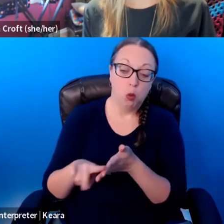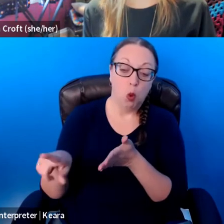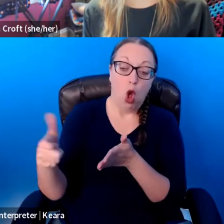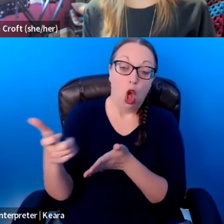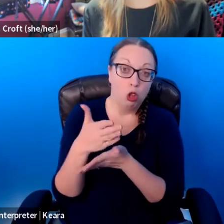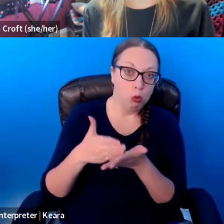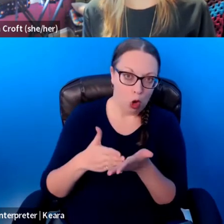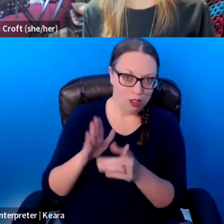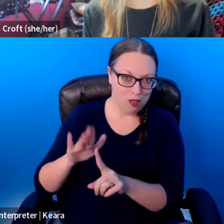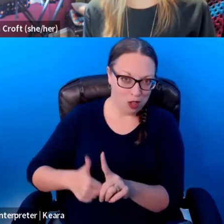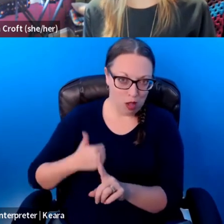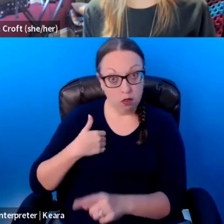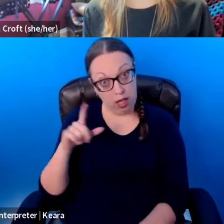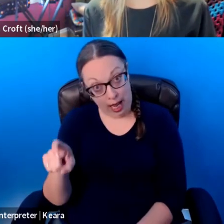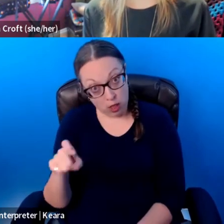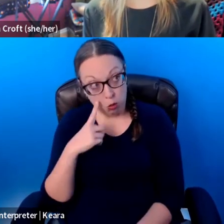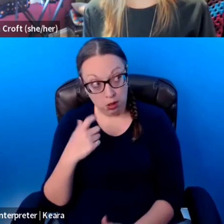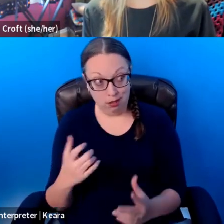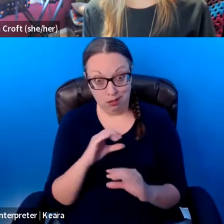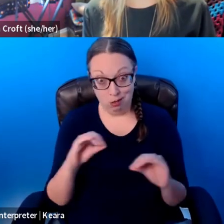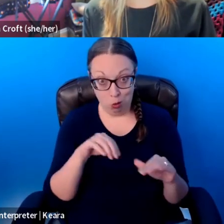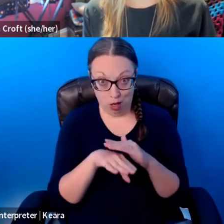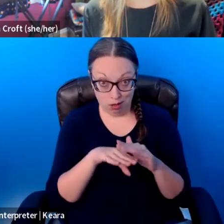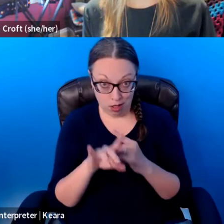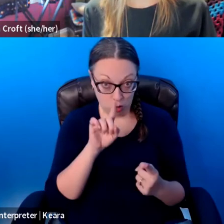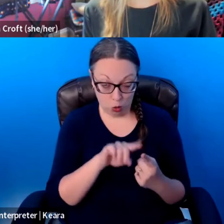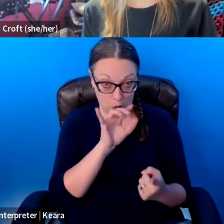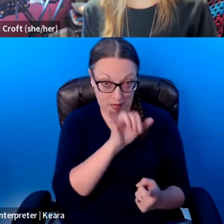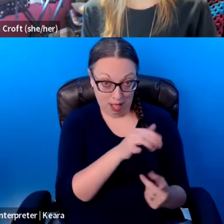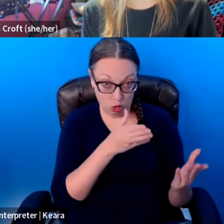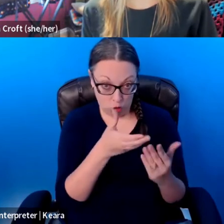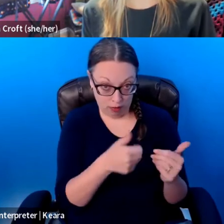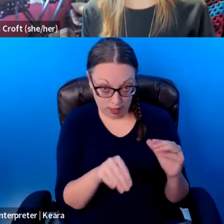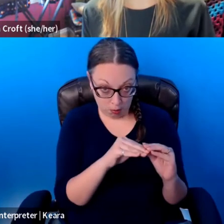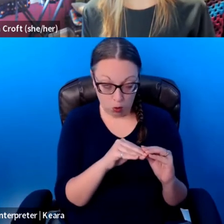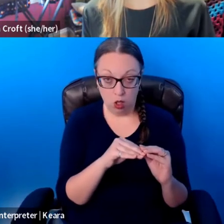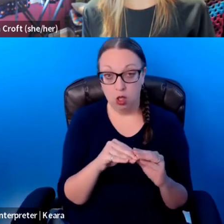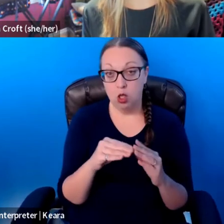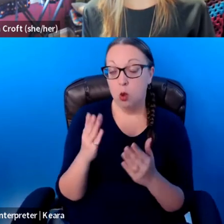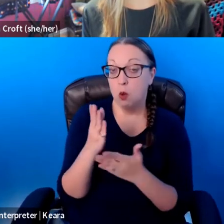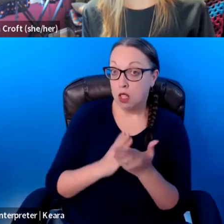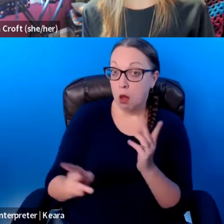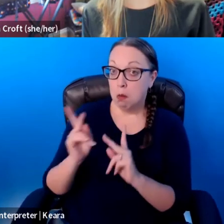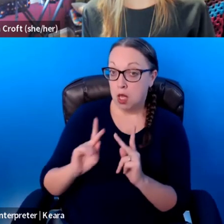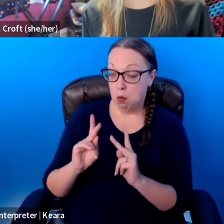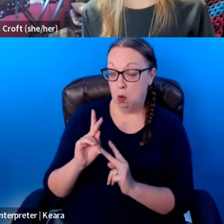explore other parts of their lives because they didn't have access to that service. And they made them, I think, made some people realize